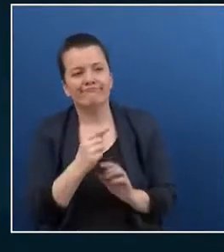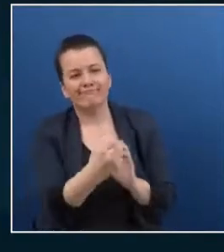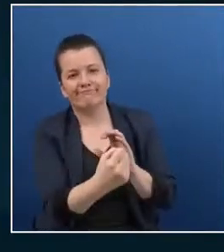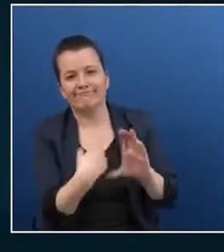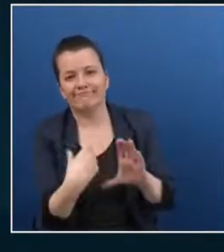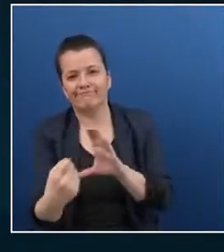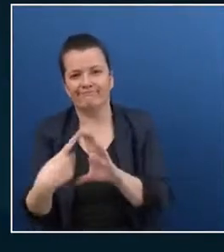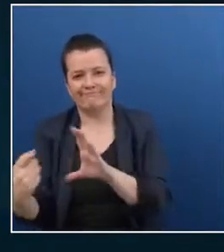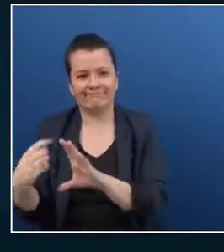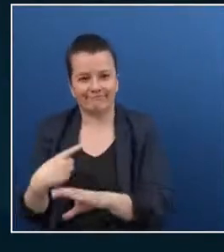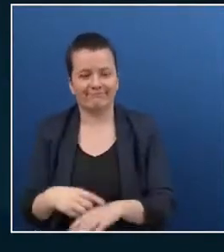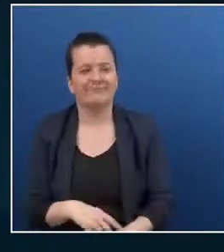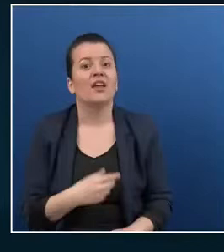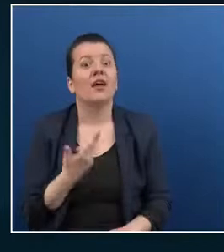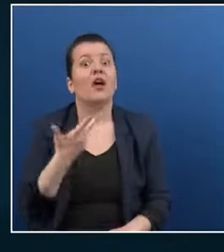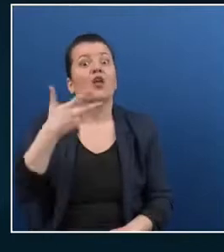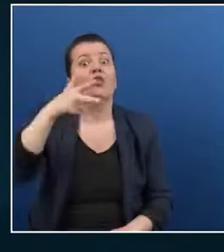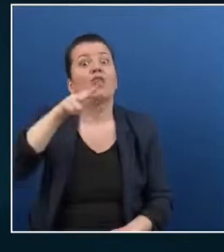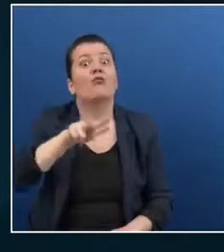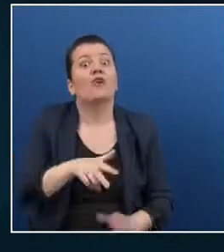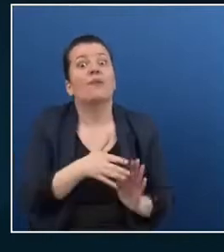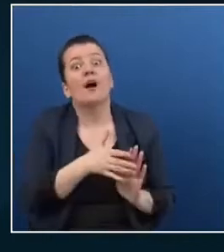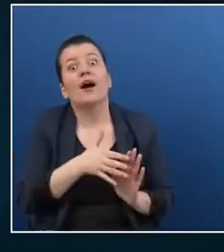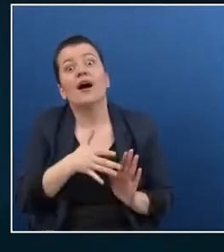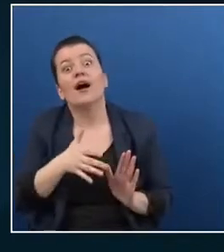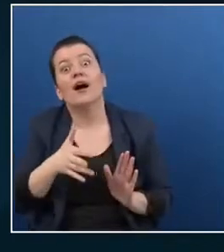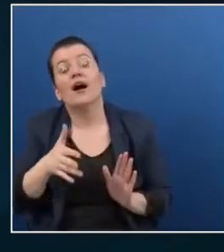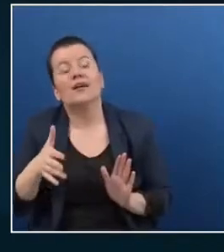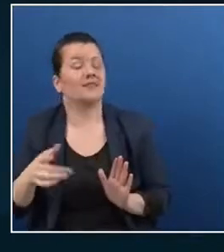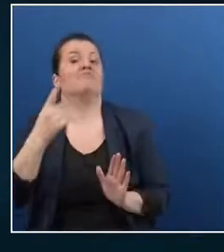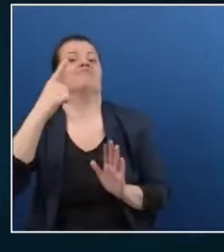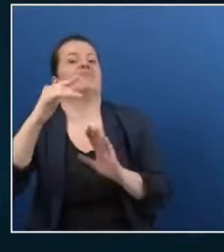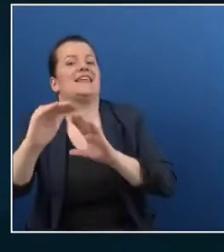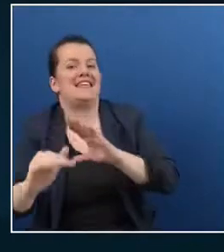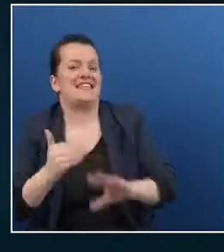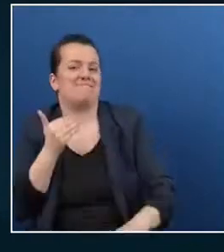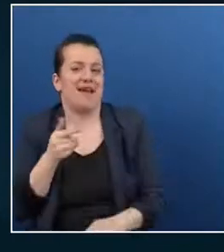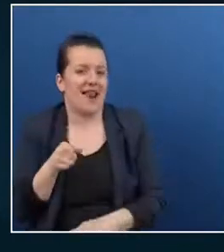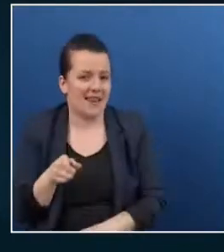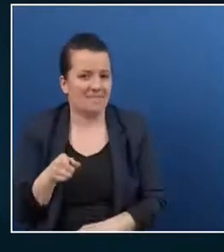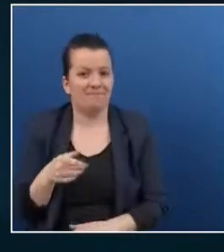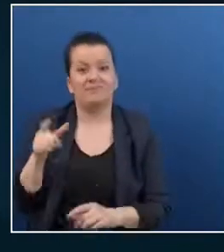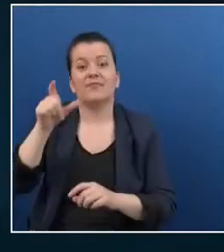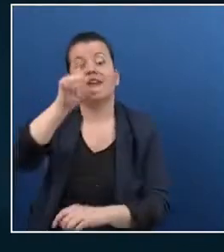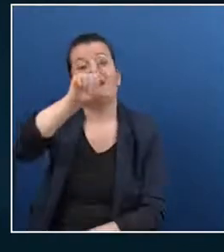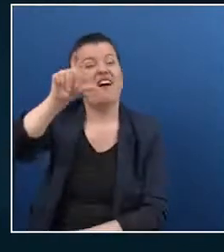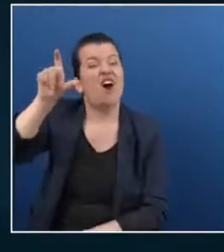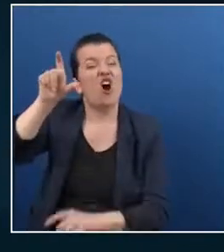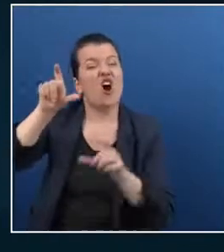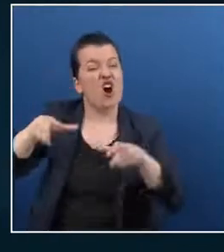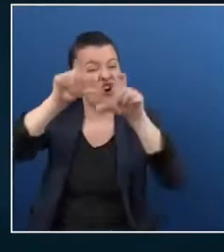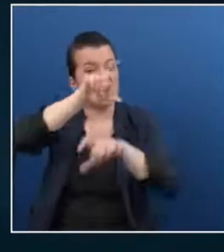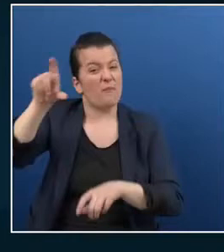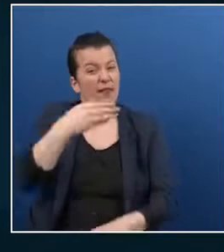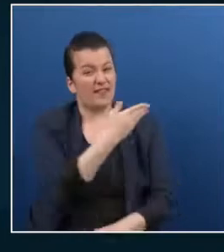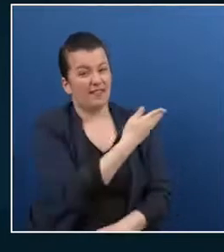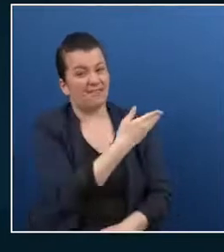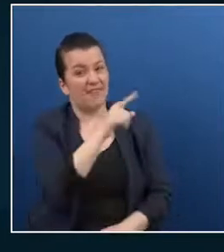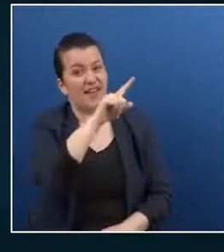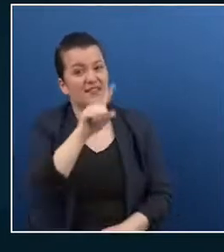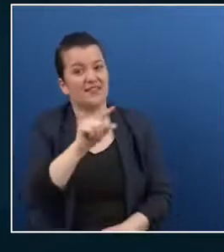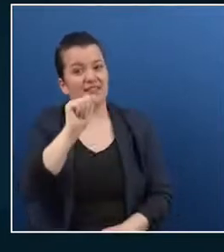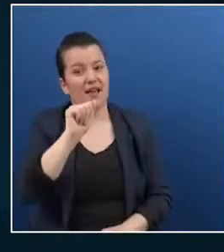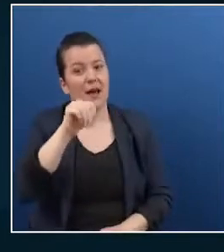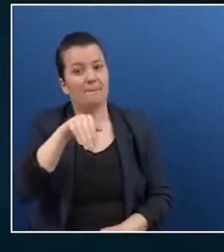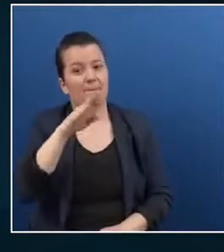got the first call in the form of an email. And it was from a company called Zambezi Partners. And this was an interesting startup